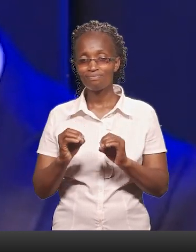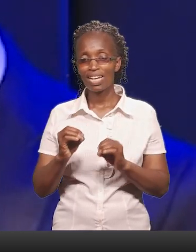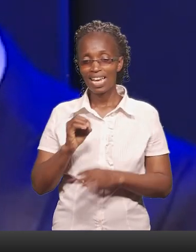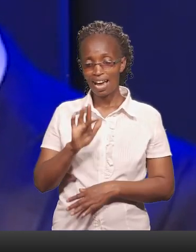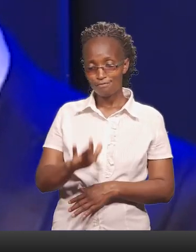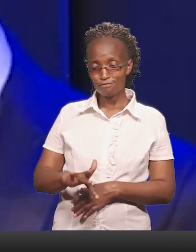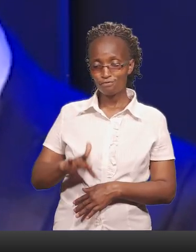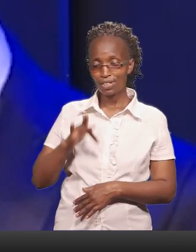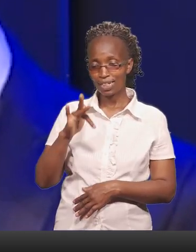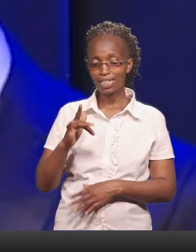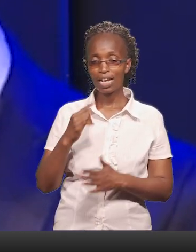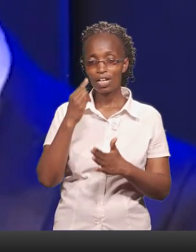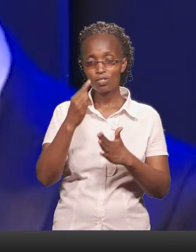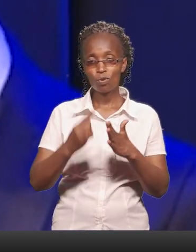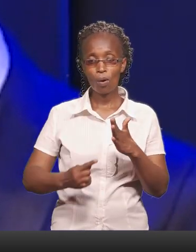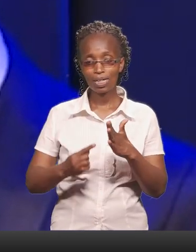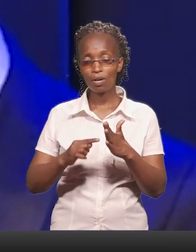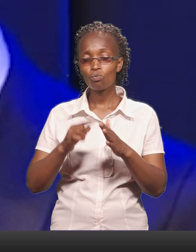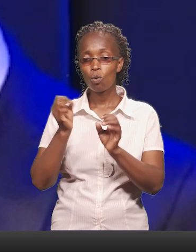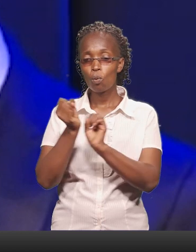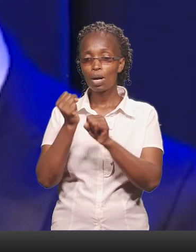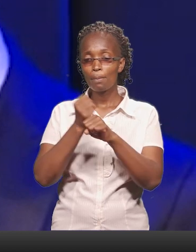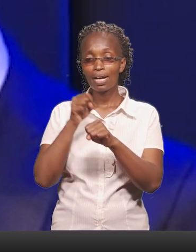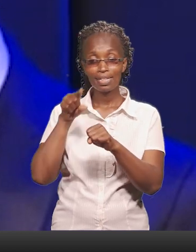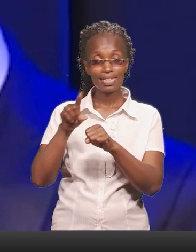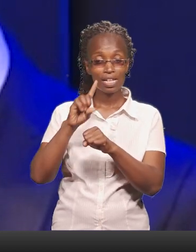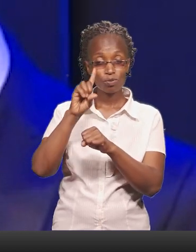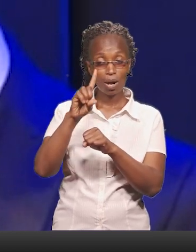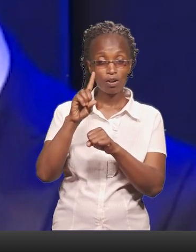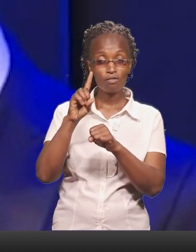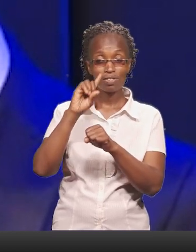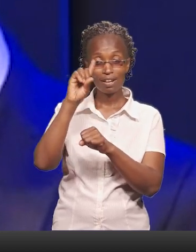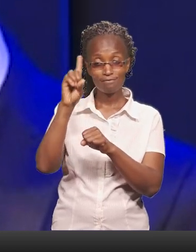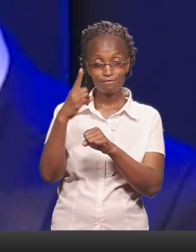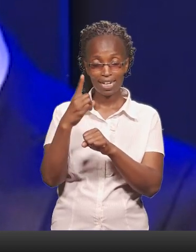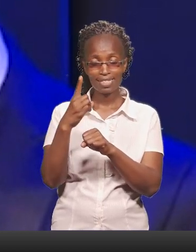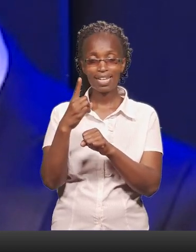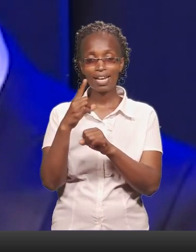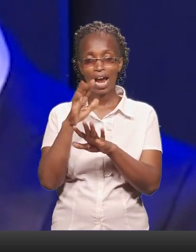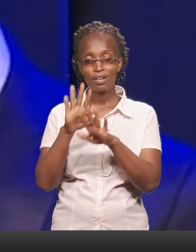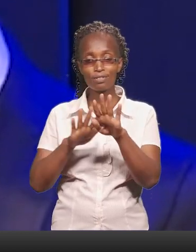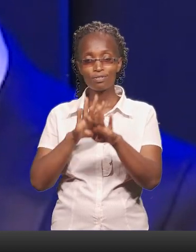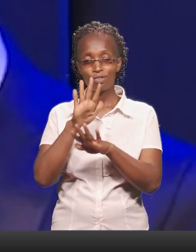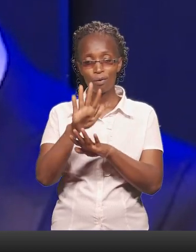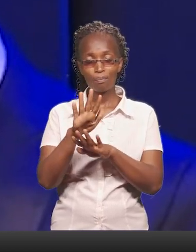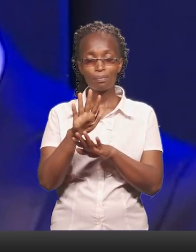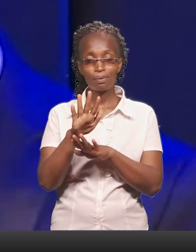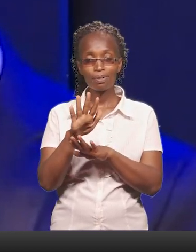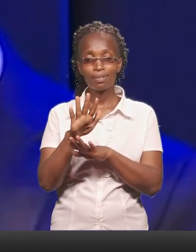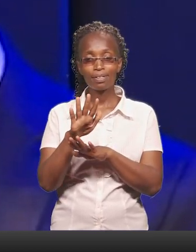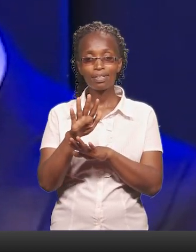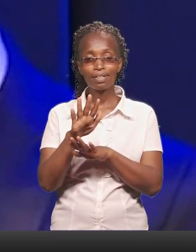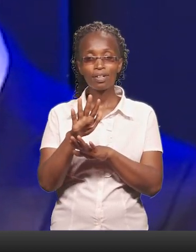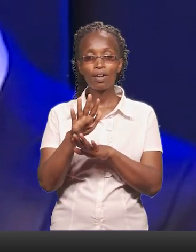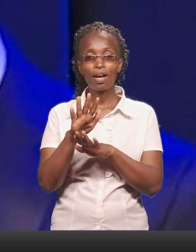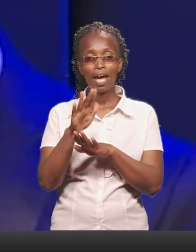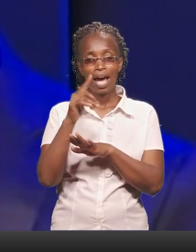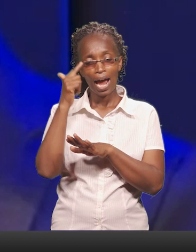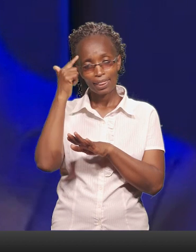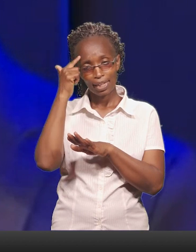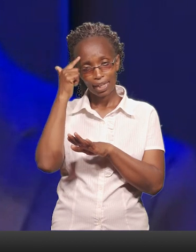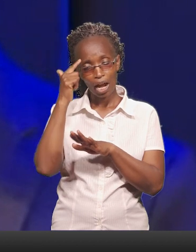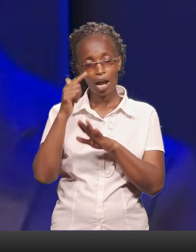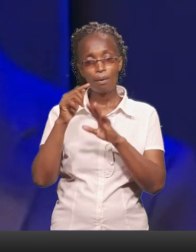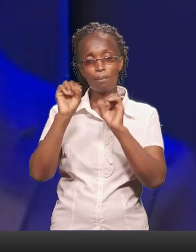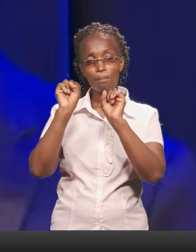fitting to me that he would choose as one of his first stops on his tour in America, the city of Baltimore,